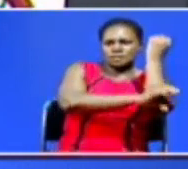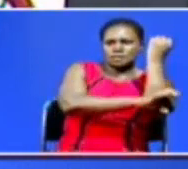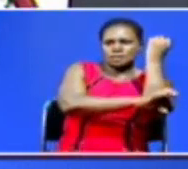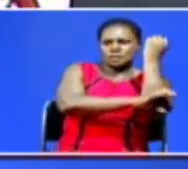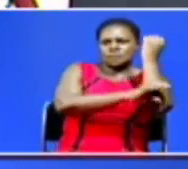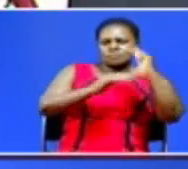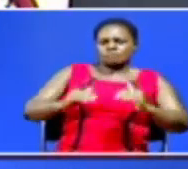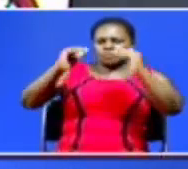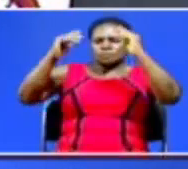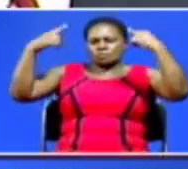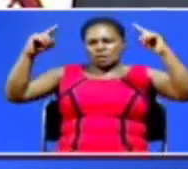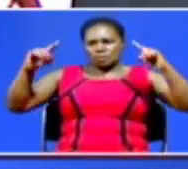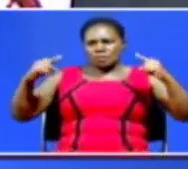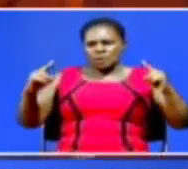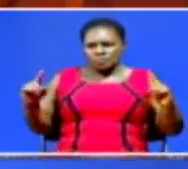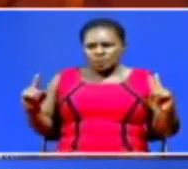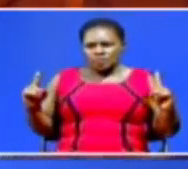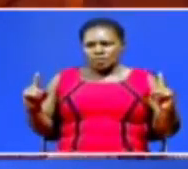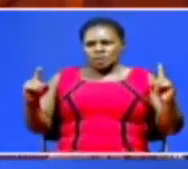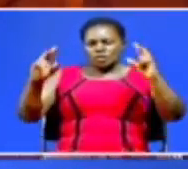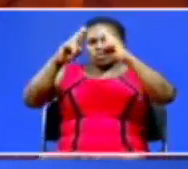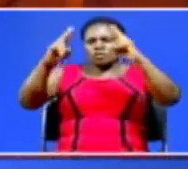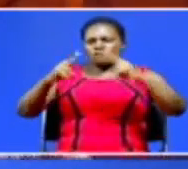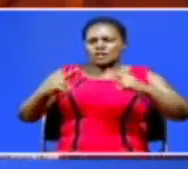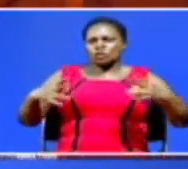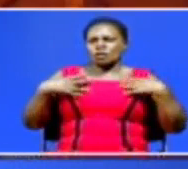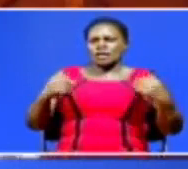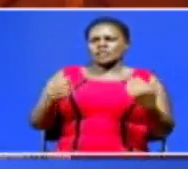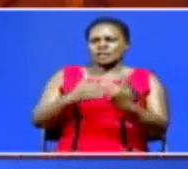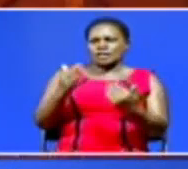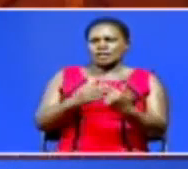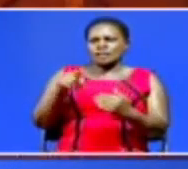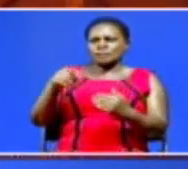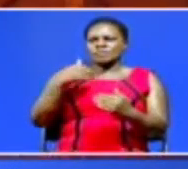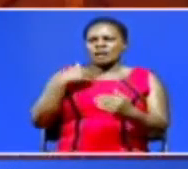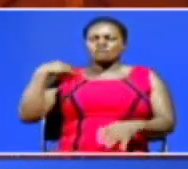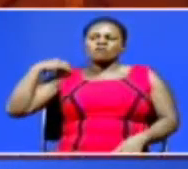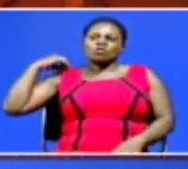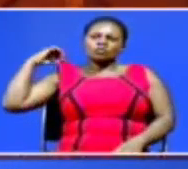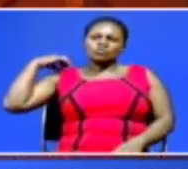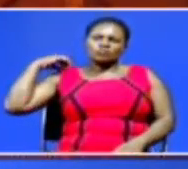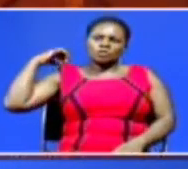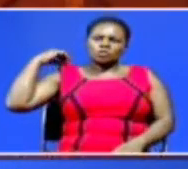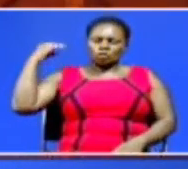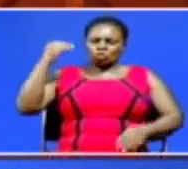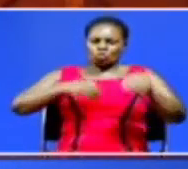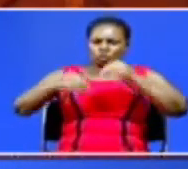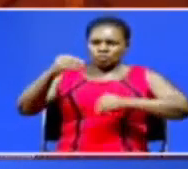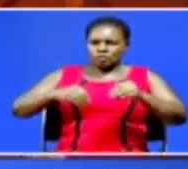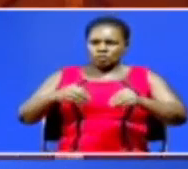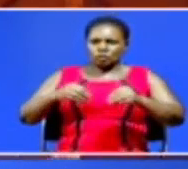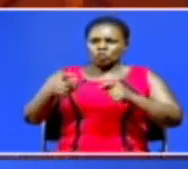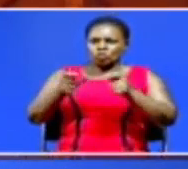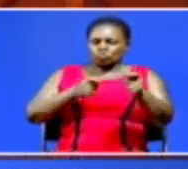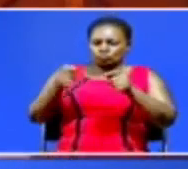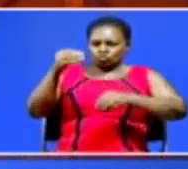have moved to success in universal healthcare, they have moved a lot of voluntary contributions to